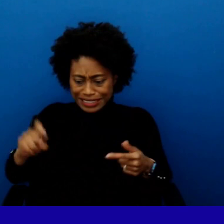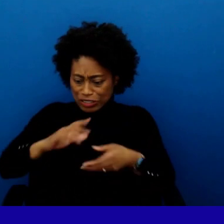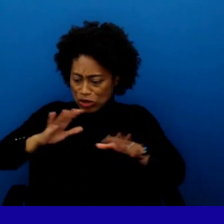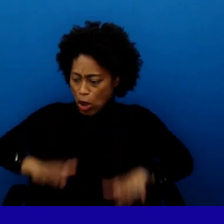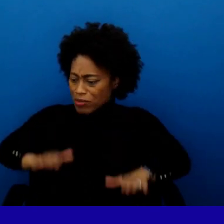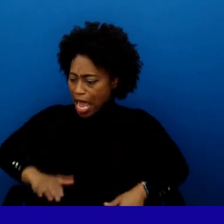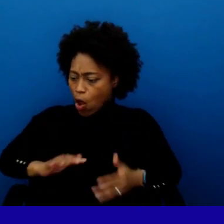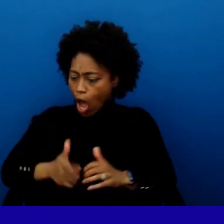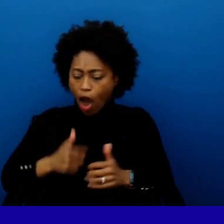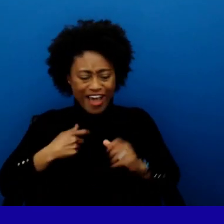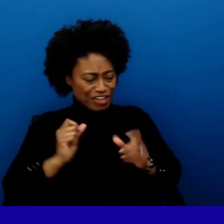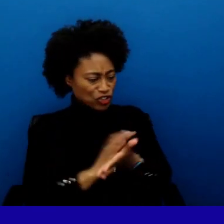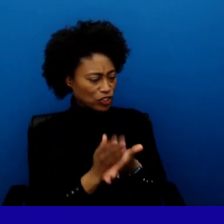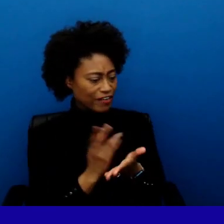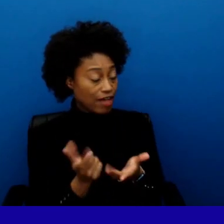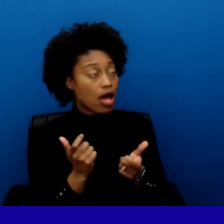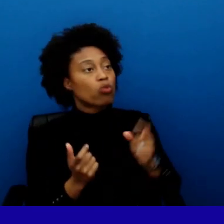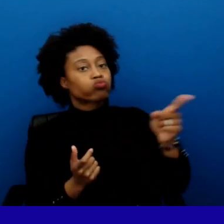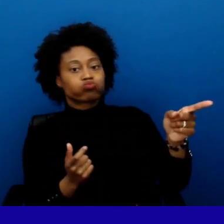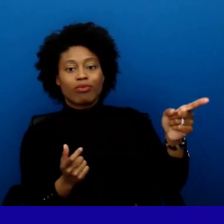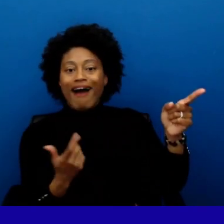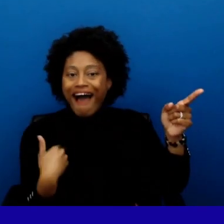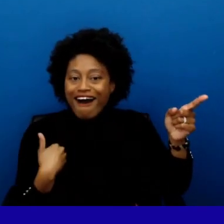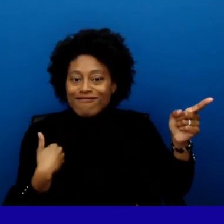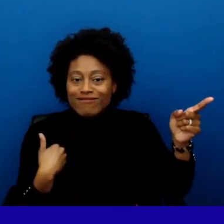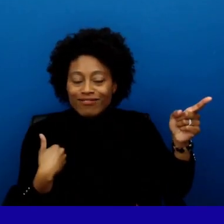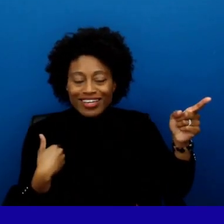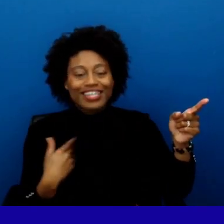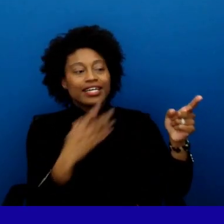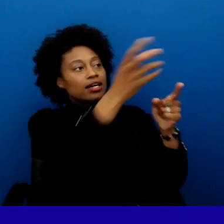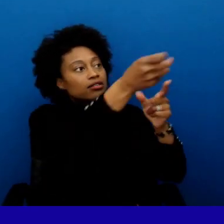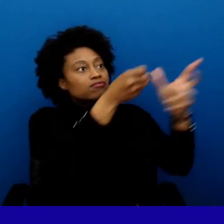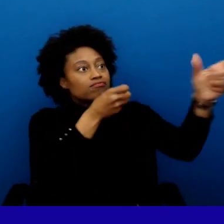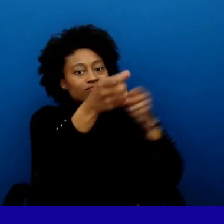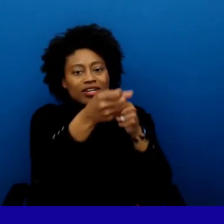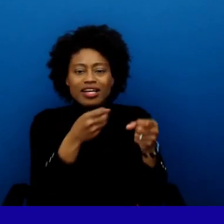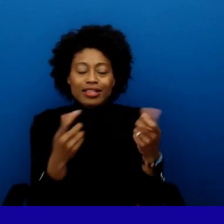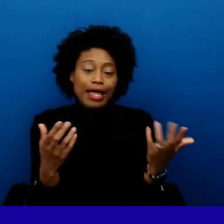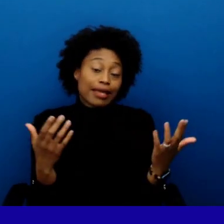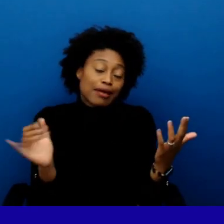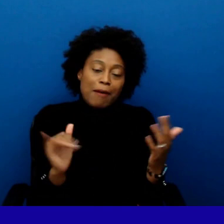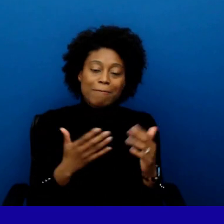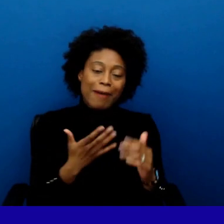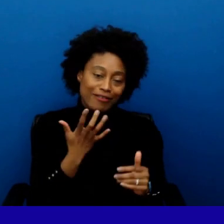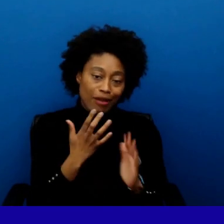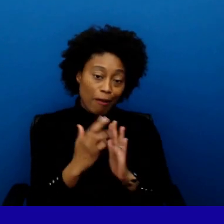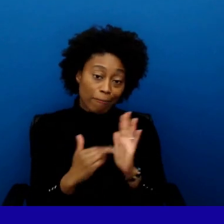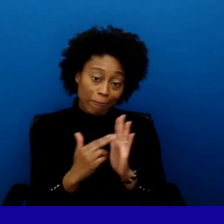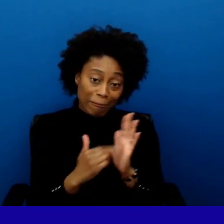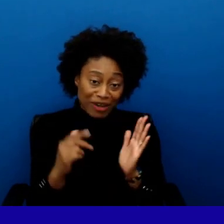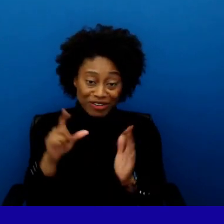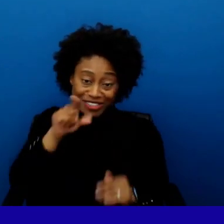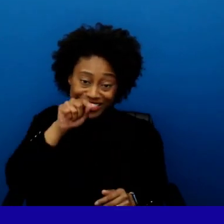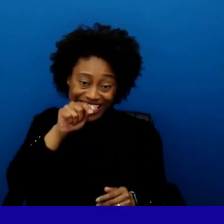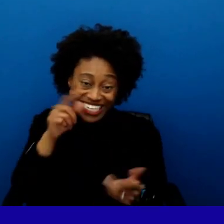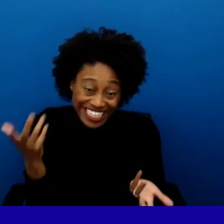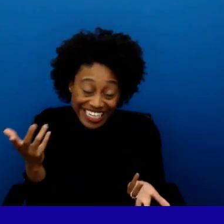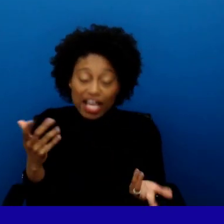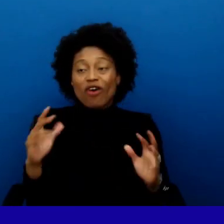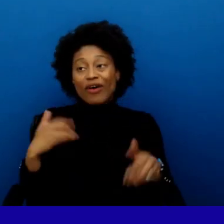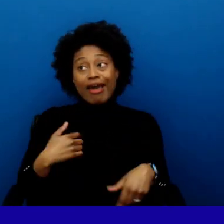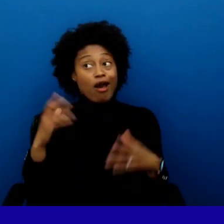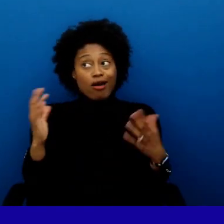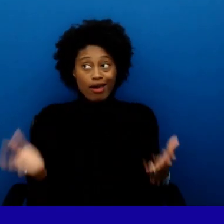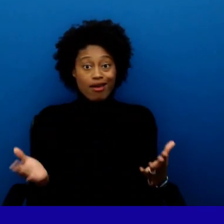down. You always have something on hand that you can cook. So I have always like some go-tos, like butter chicken's one of my go-tos. It's like, okay,